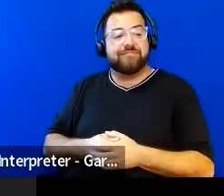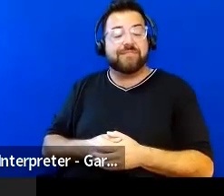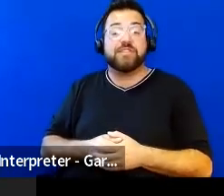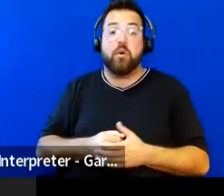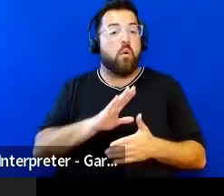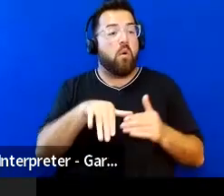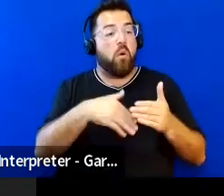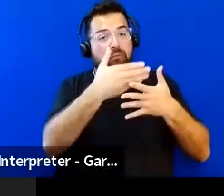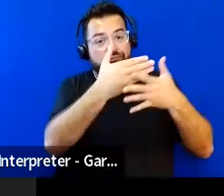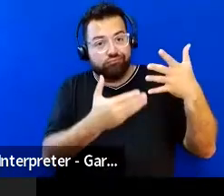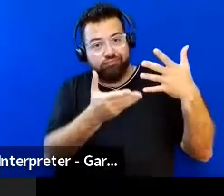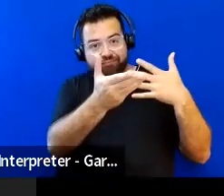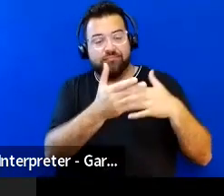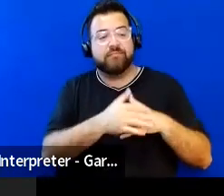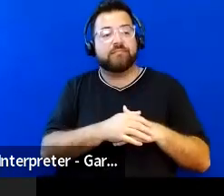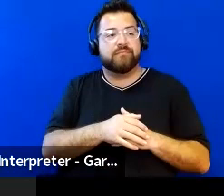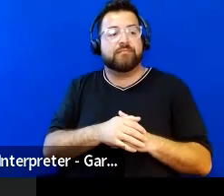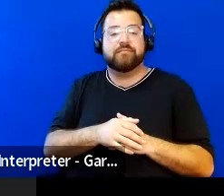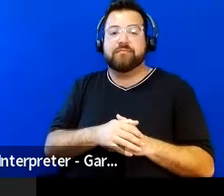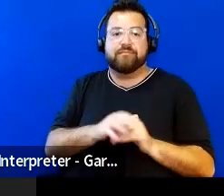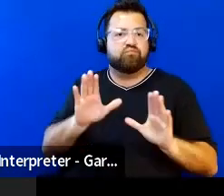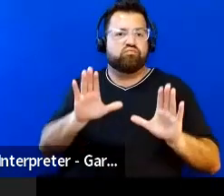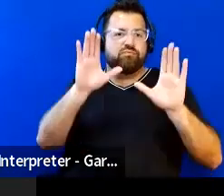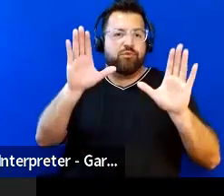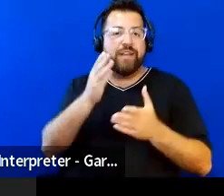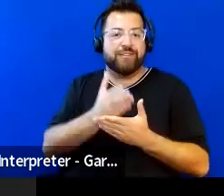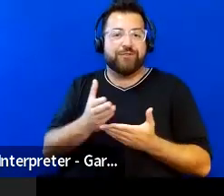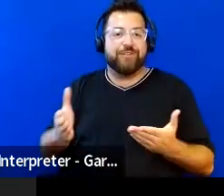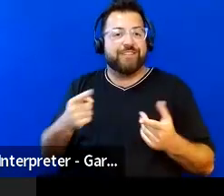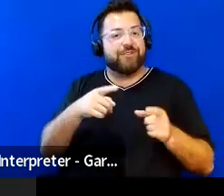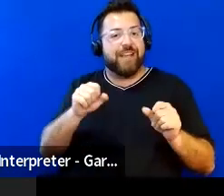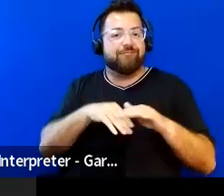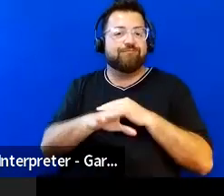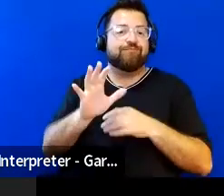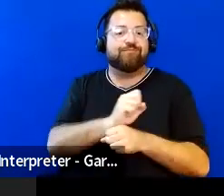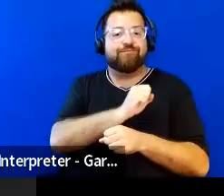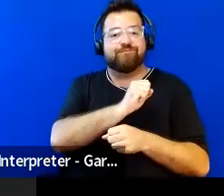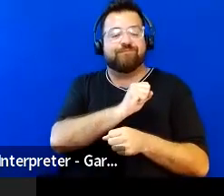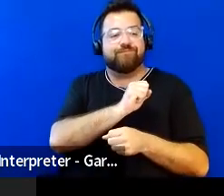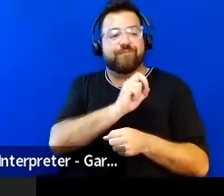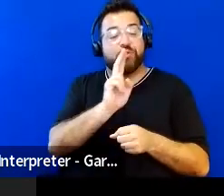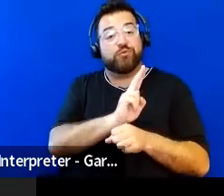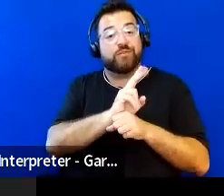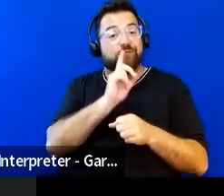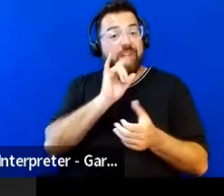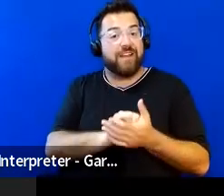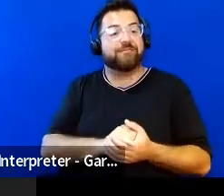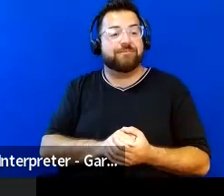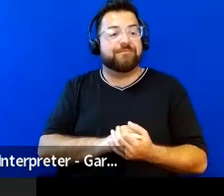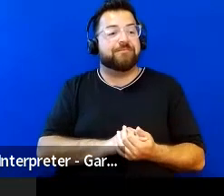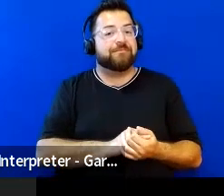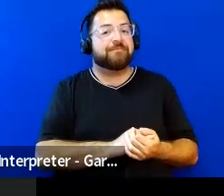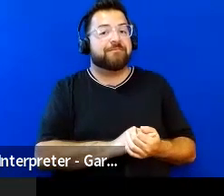right here. These are some great sources to use for that.